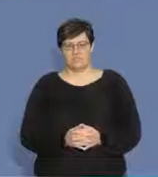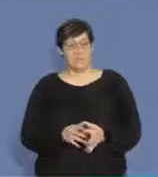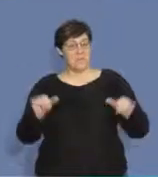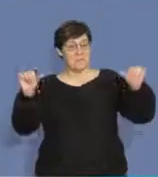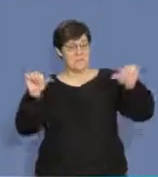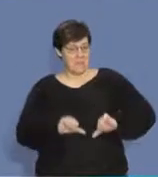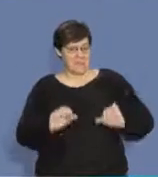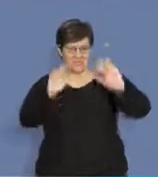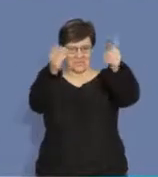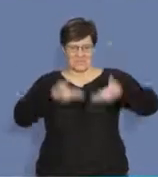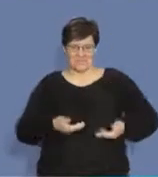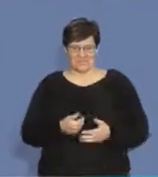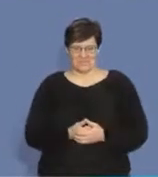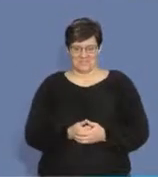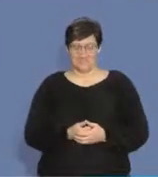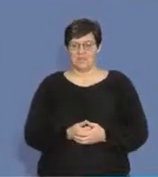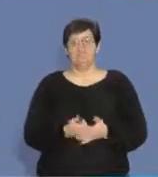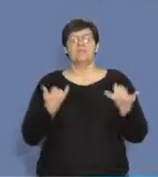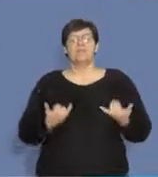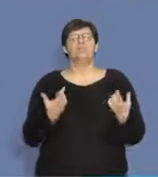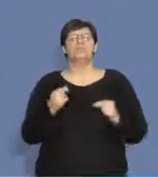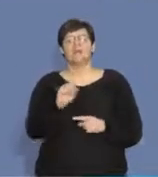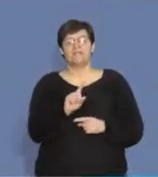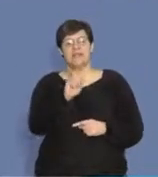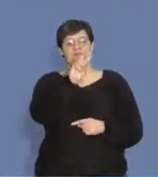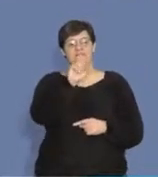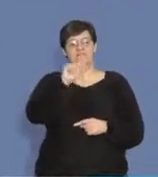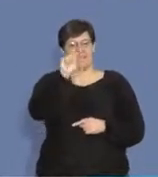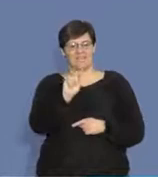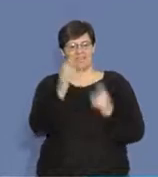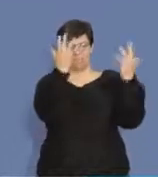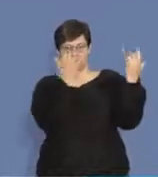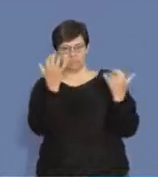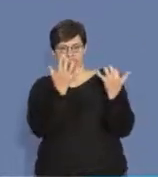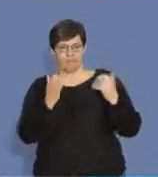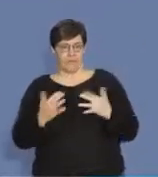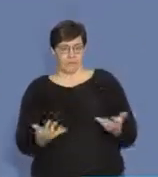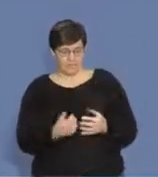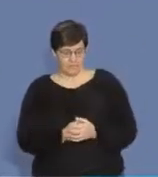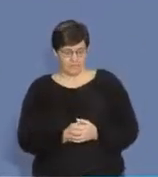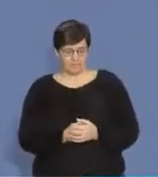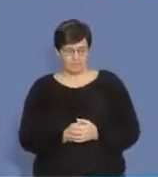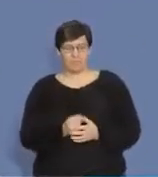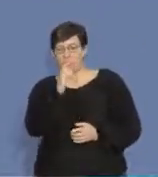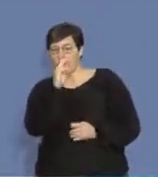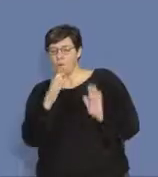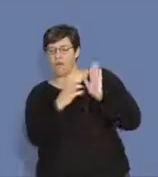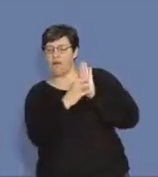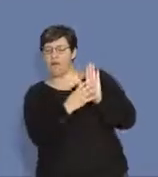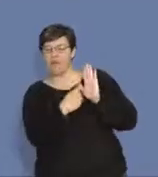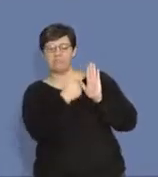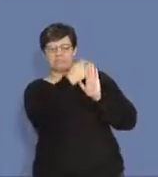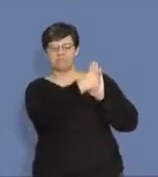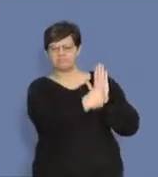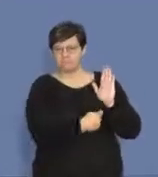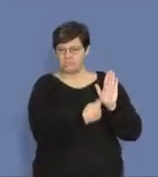Welcome back, accounting boffins. Right, we're busy with VAT calculations. Once again, if we look at our mind map, we're just going to quickly